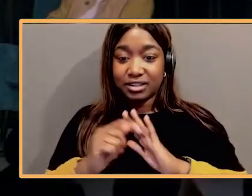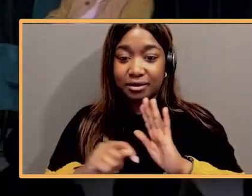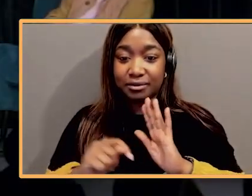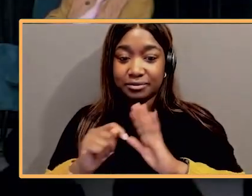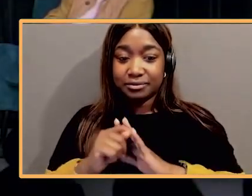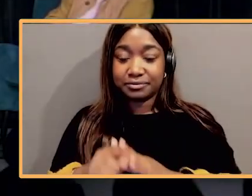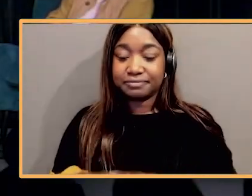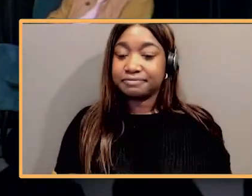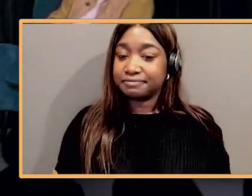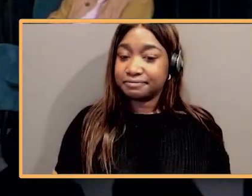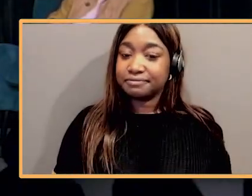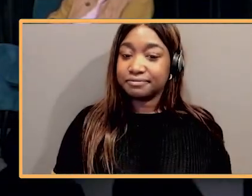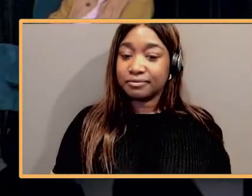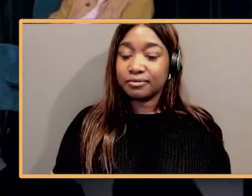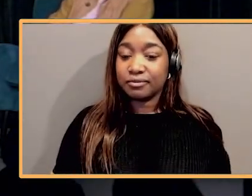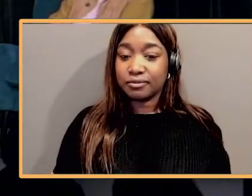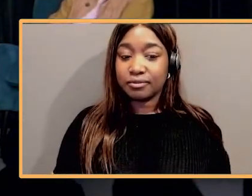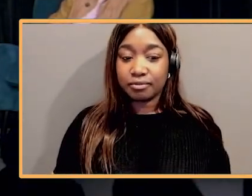Yeah,